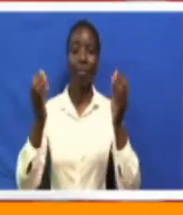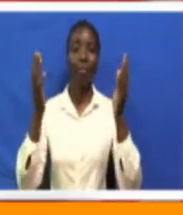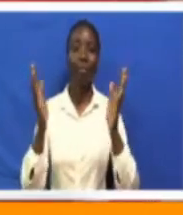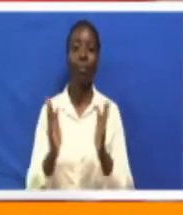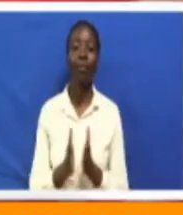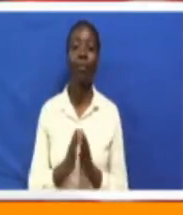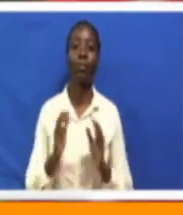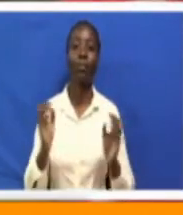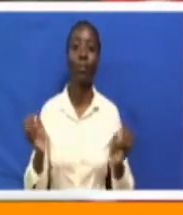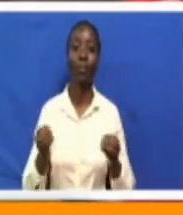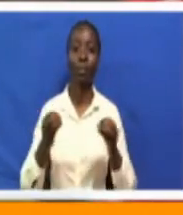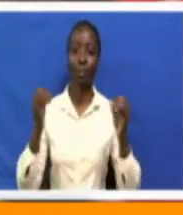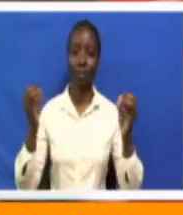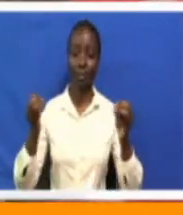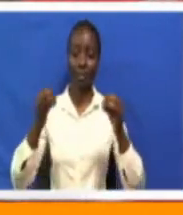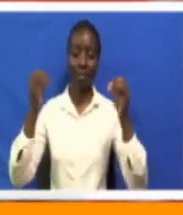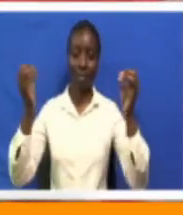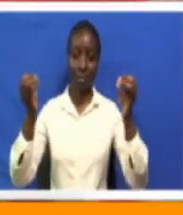please